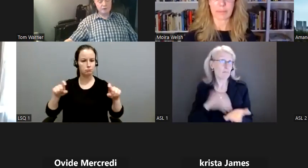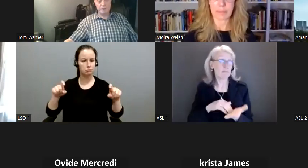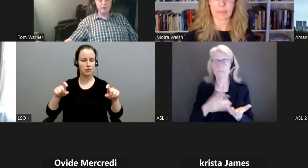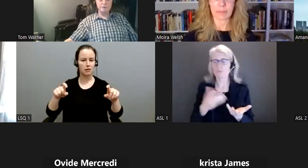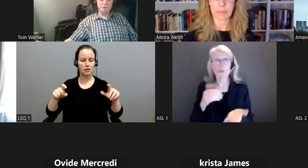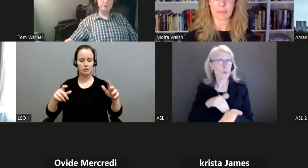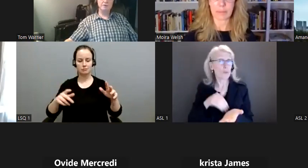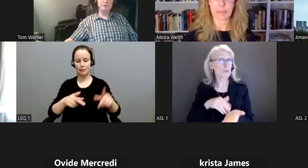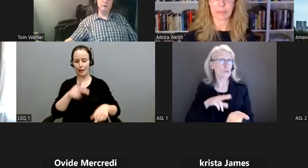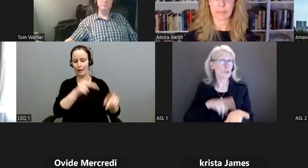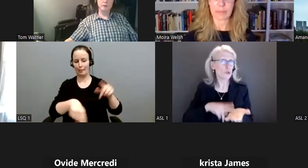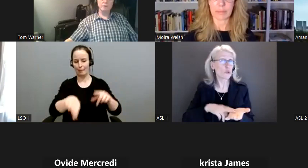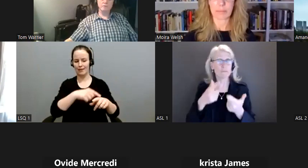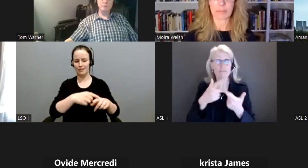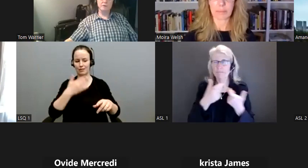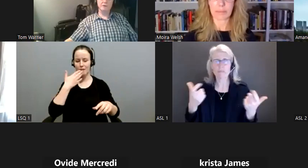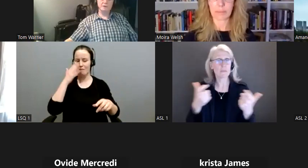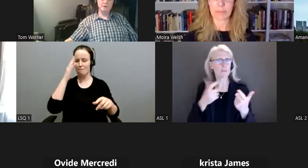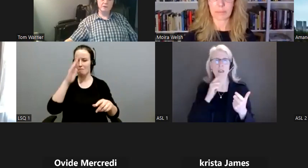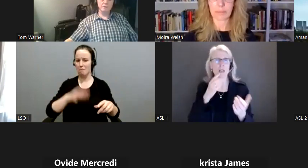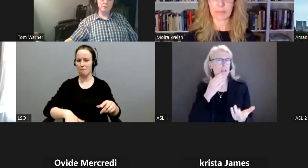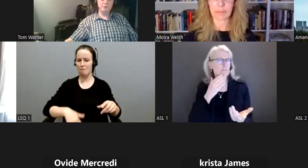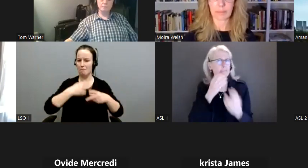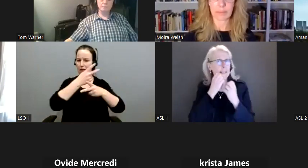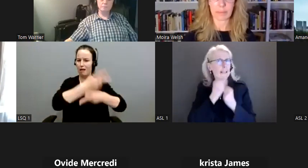not treated within the